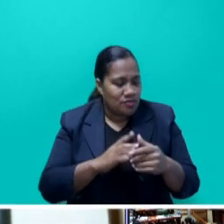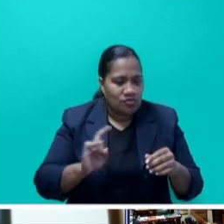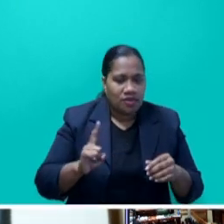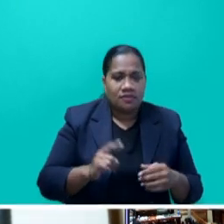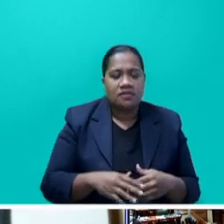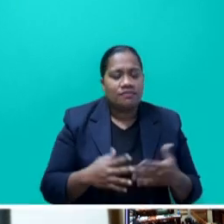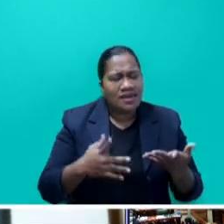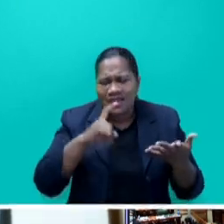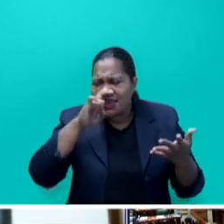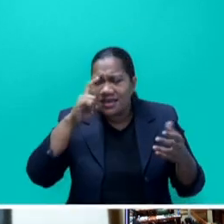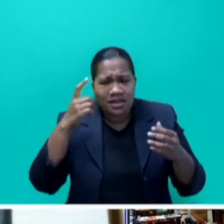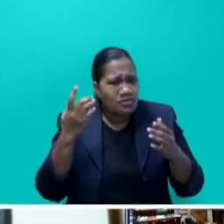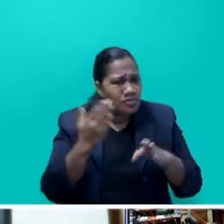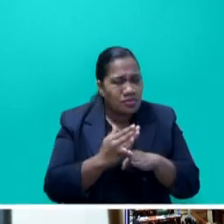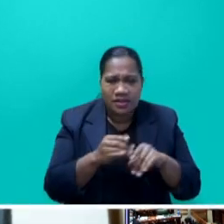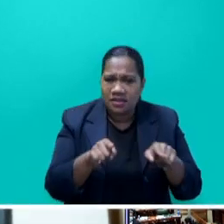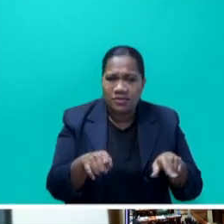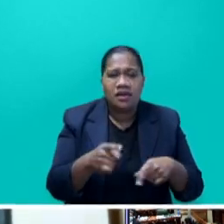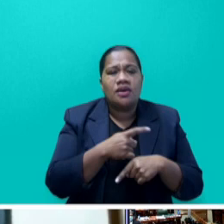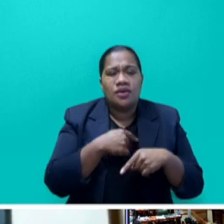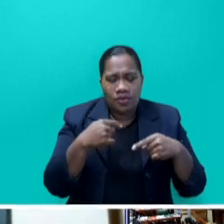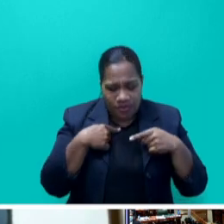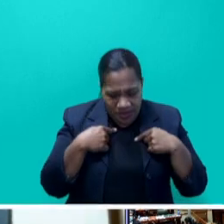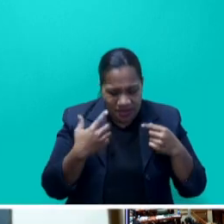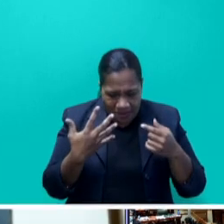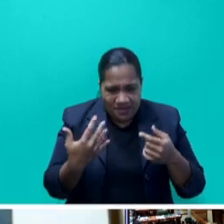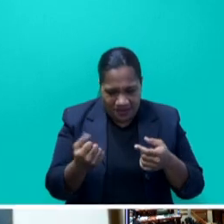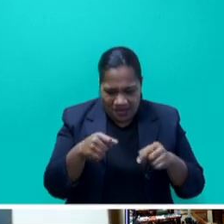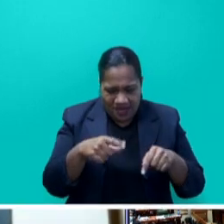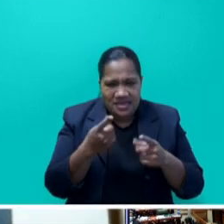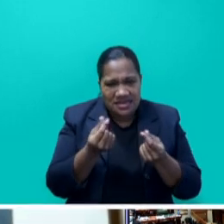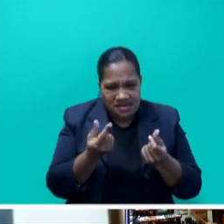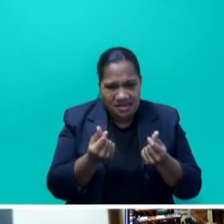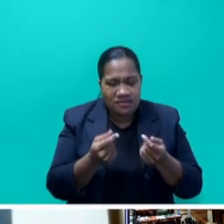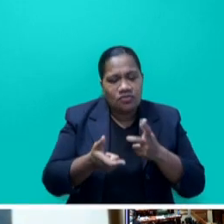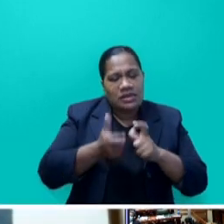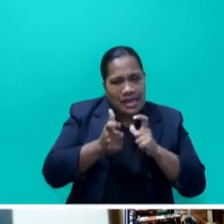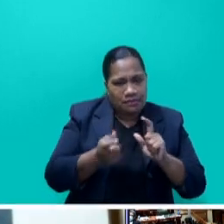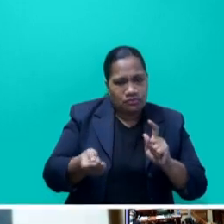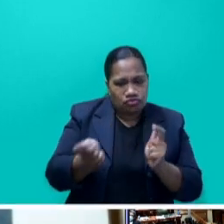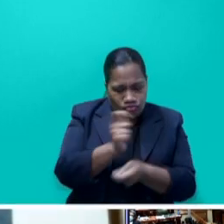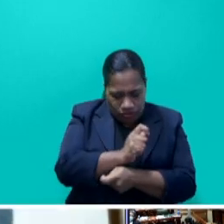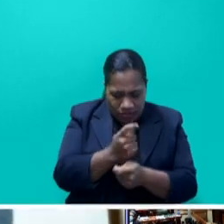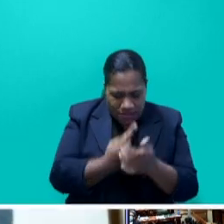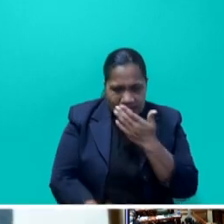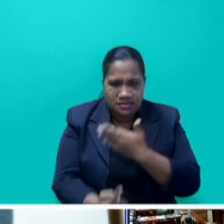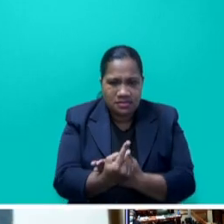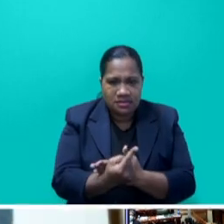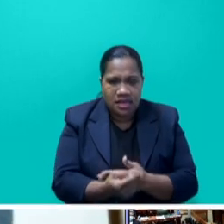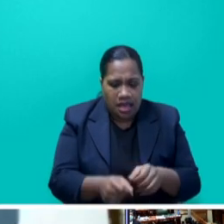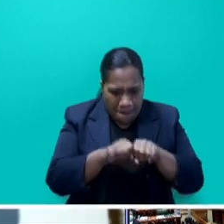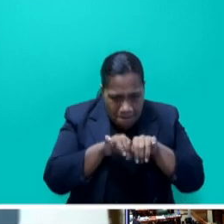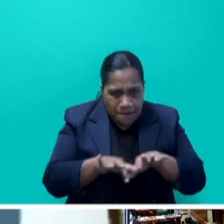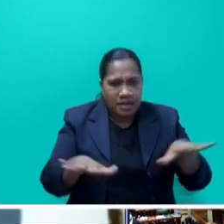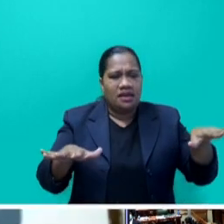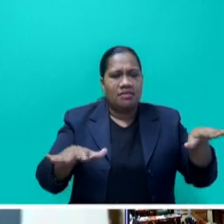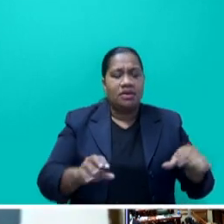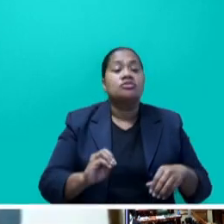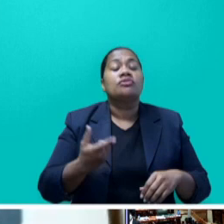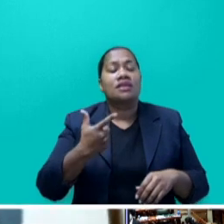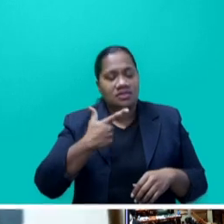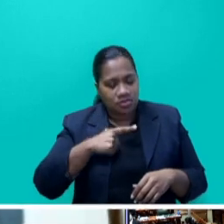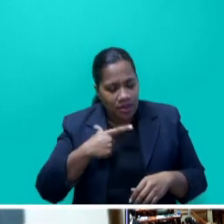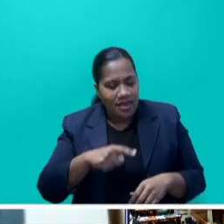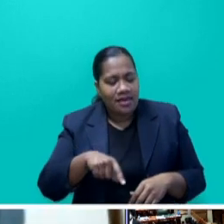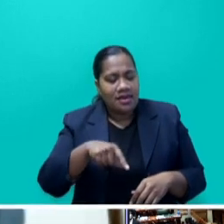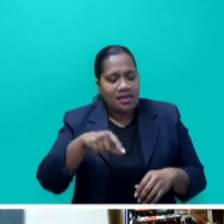vulnerable to climate change. We are obviously now vulnerable to pandemics. So that's why the definition of economic shock needs to include